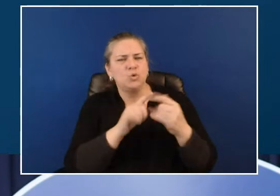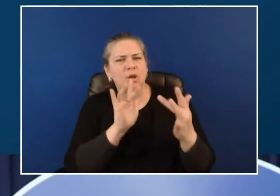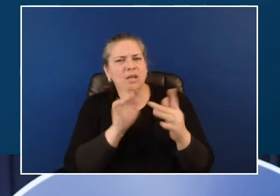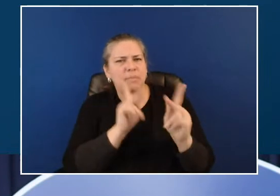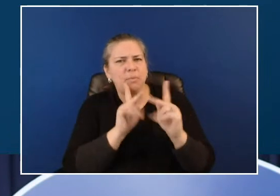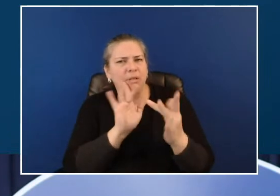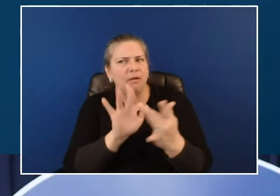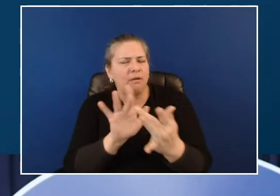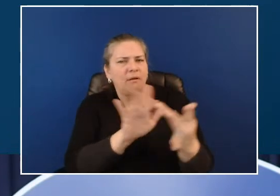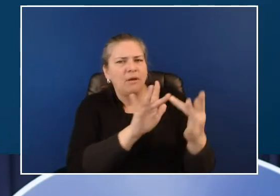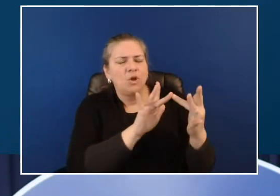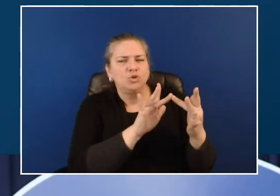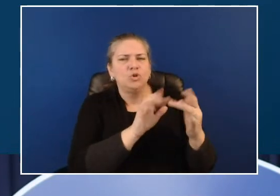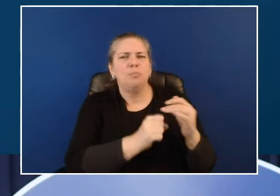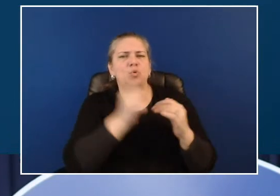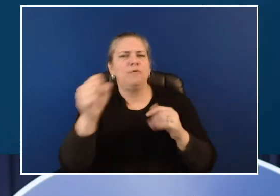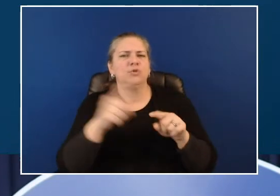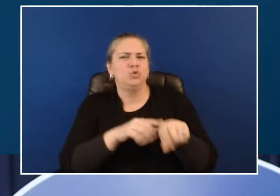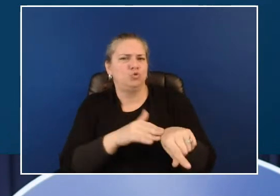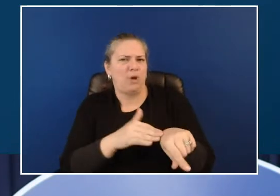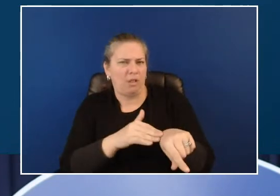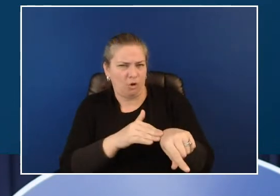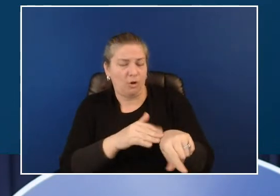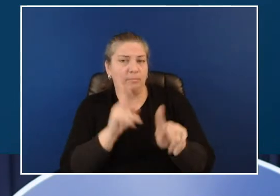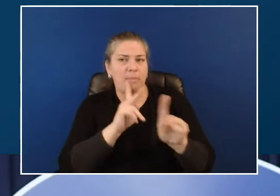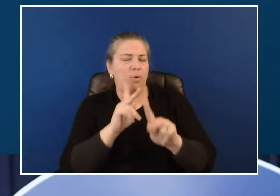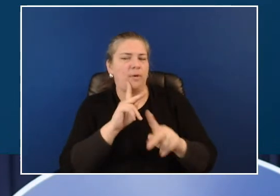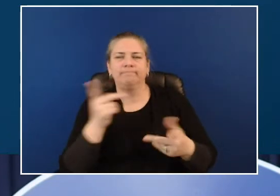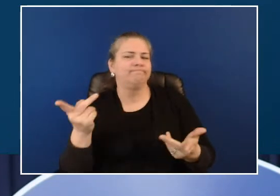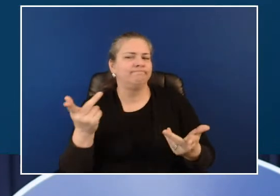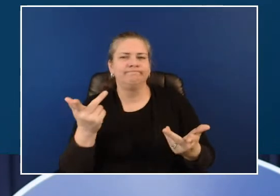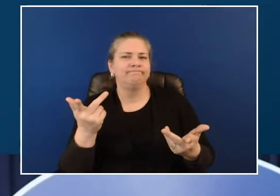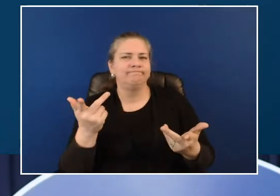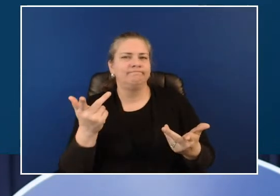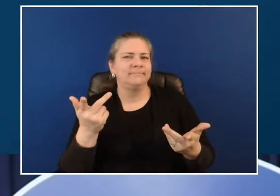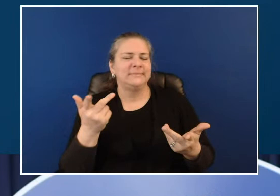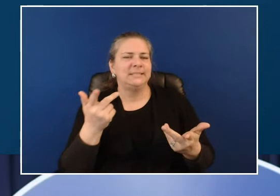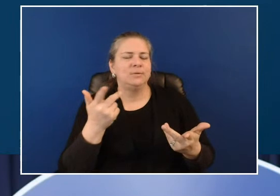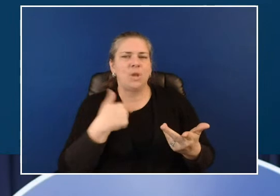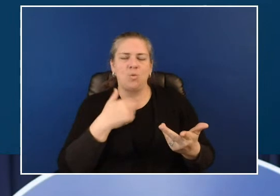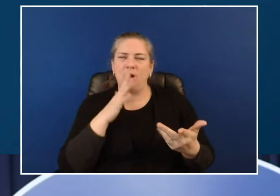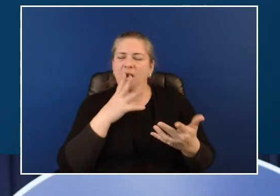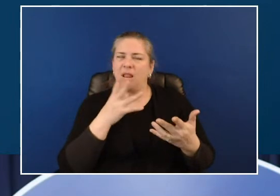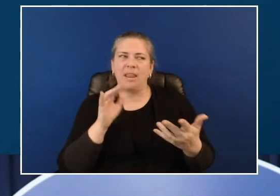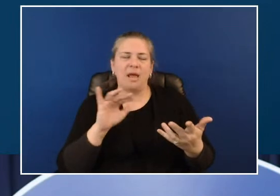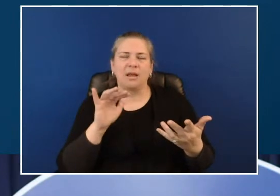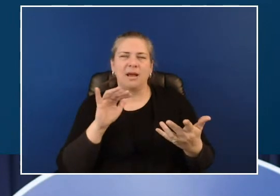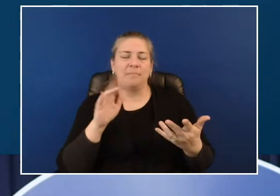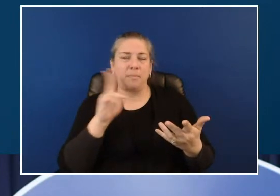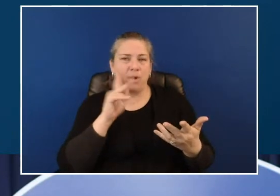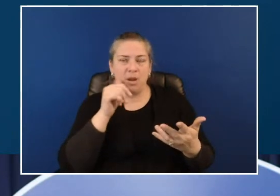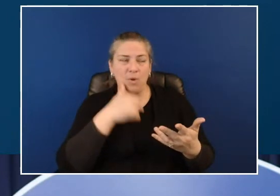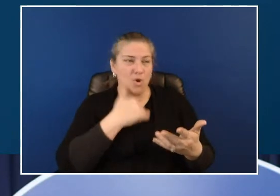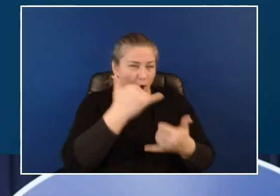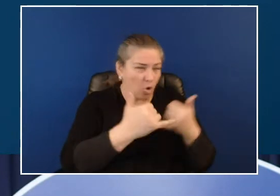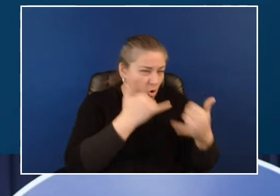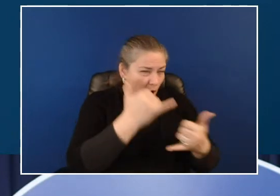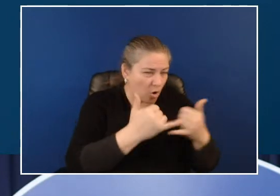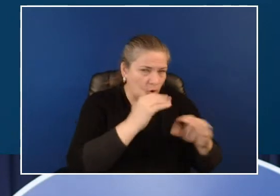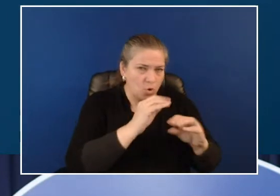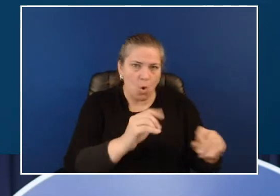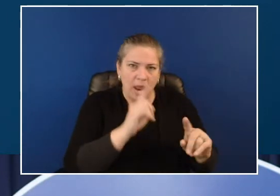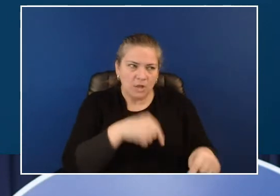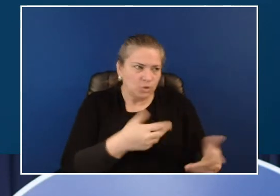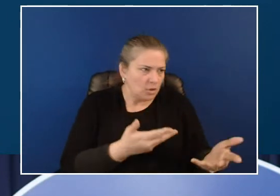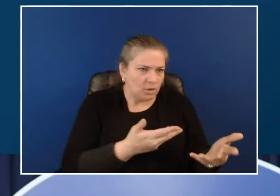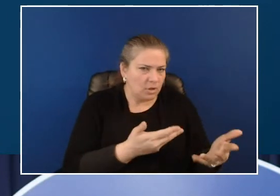move them into travel trailers. People aren't picking up. We'll spend all day long calling the cell phones that people left with FEMA, and not